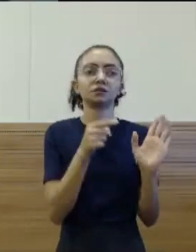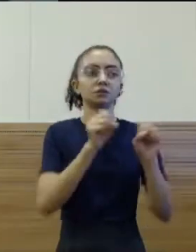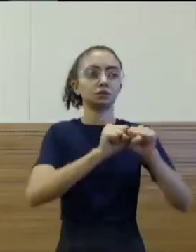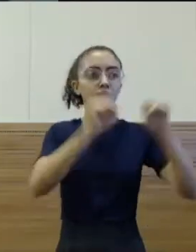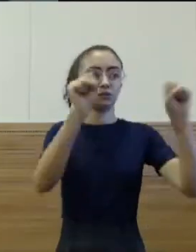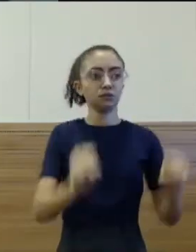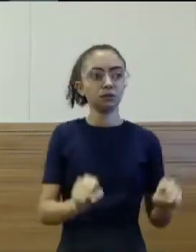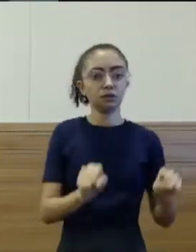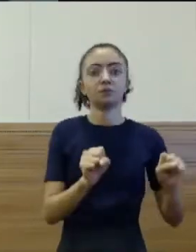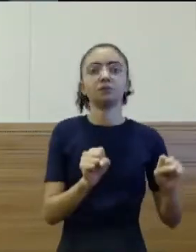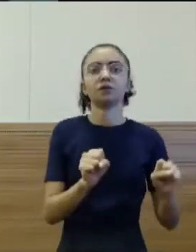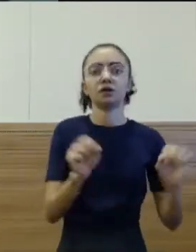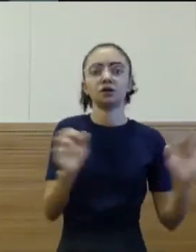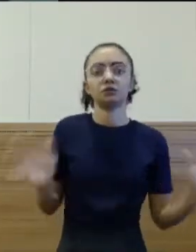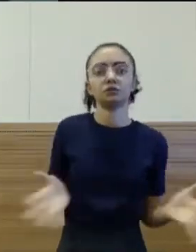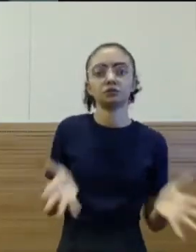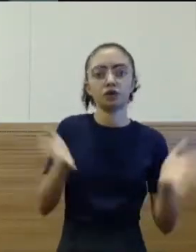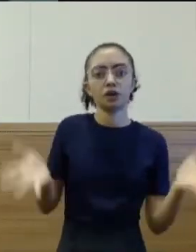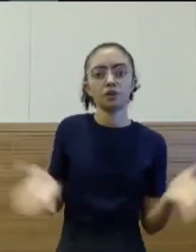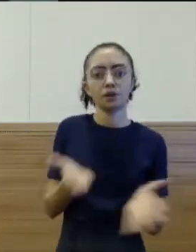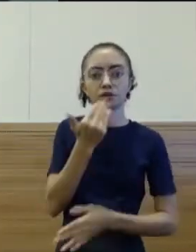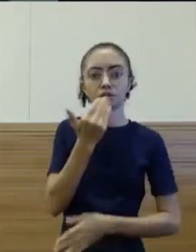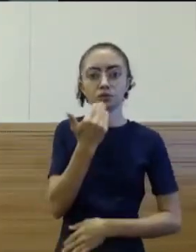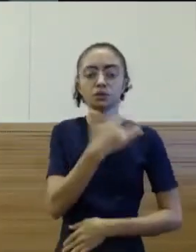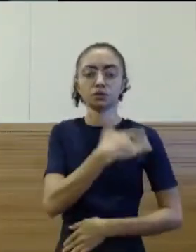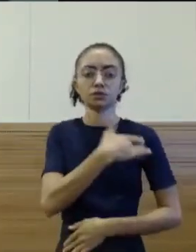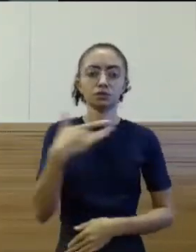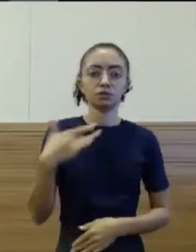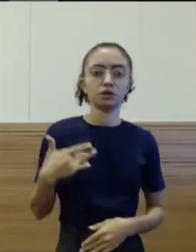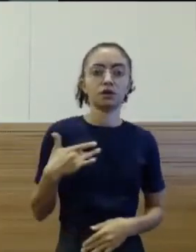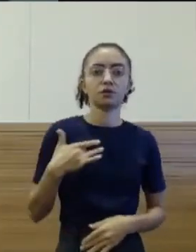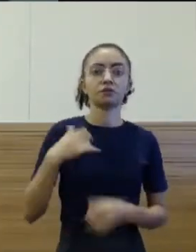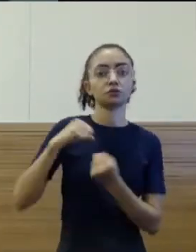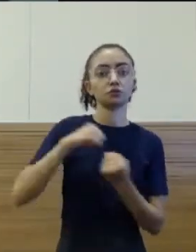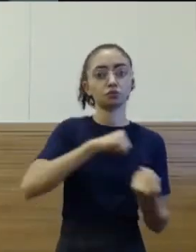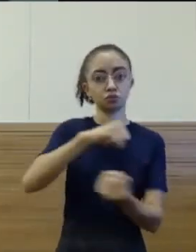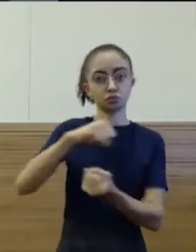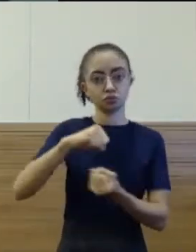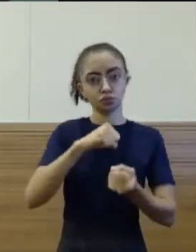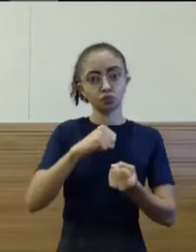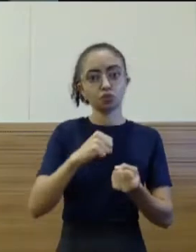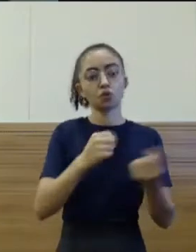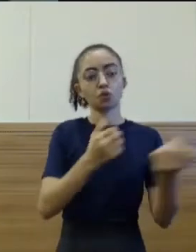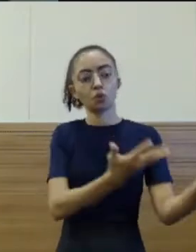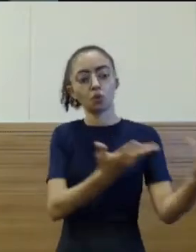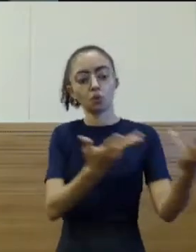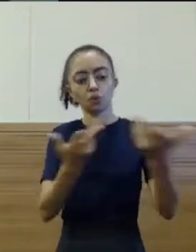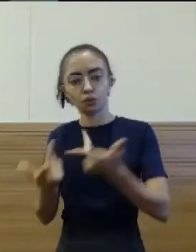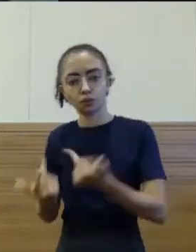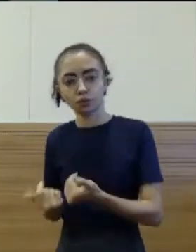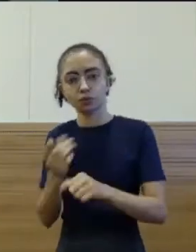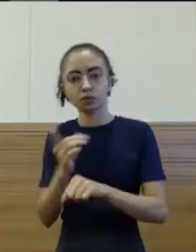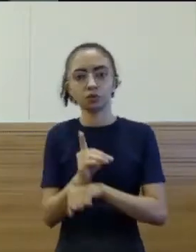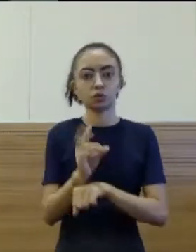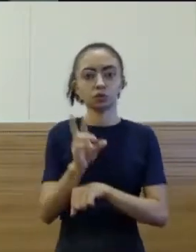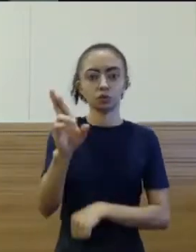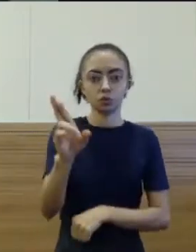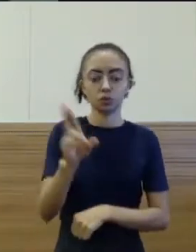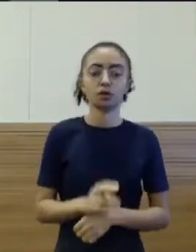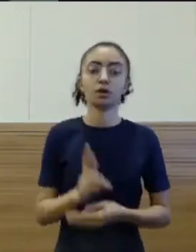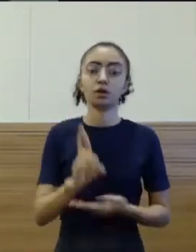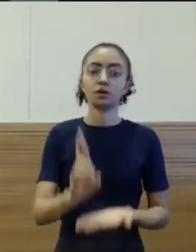as inductors of healthy and sustainable habits, we'd like to invite Dr. Yanori Hernandez